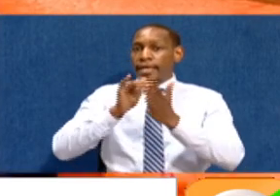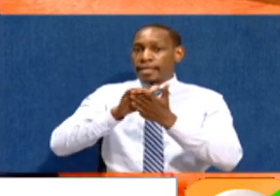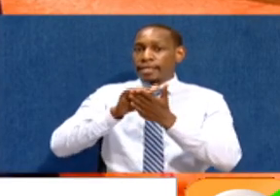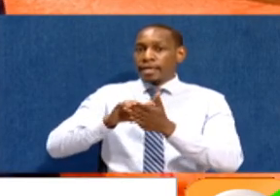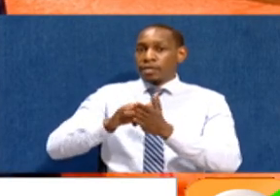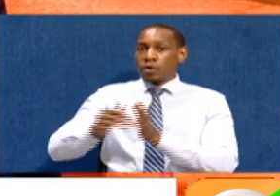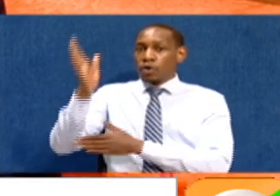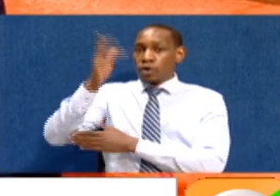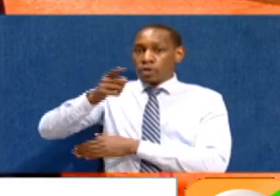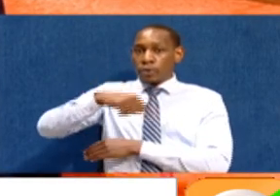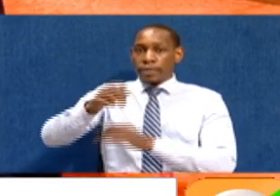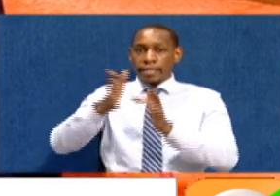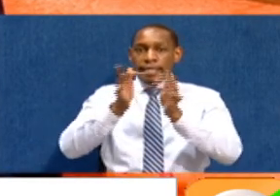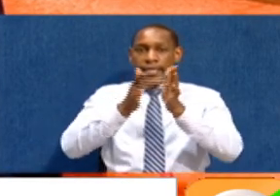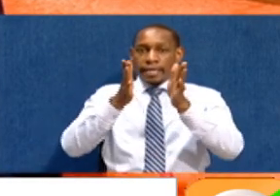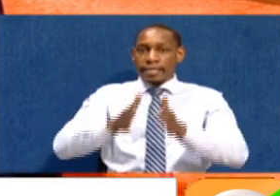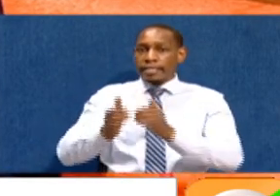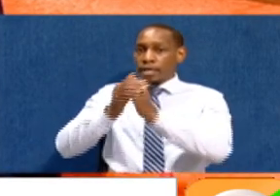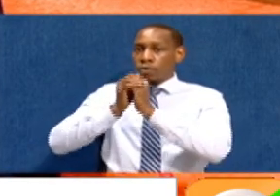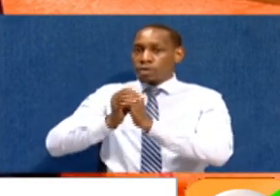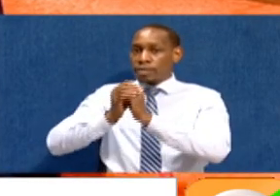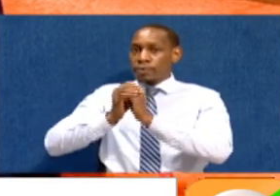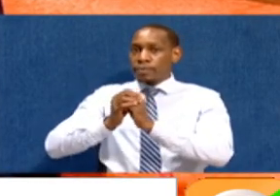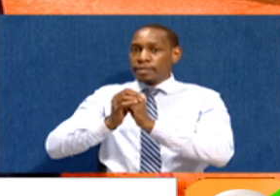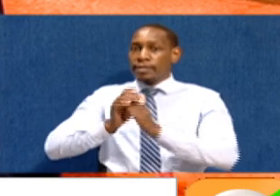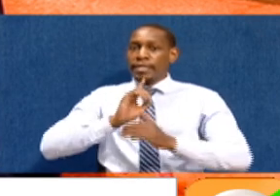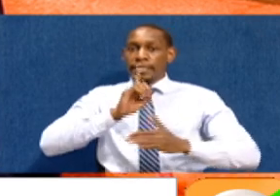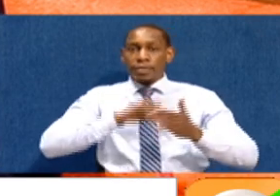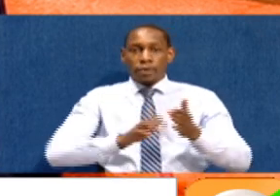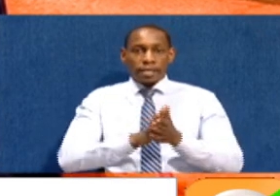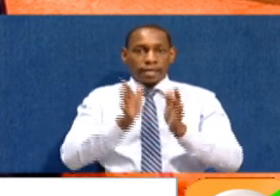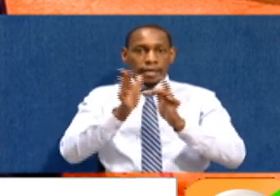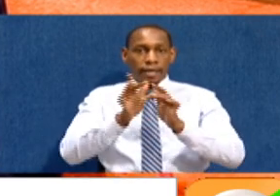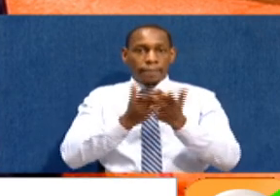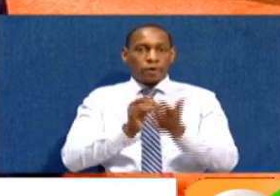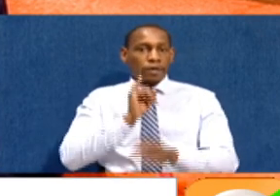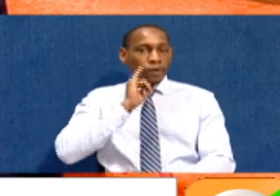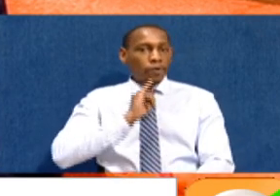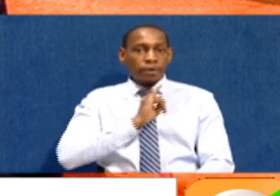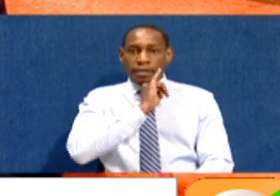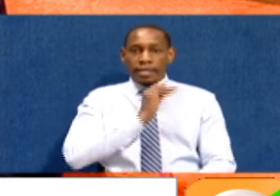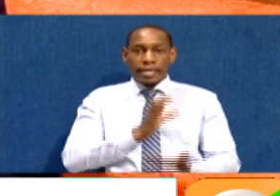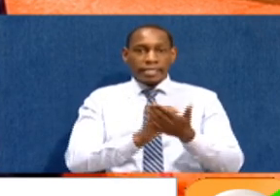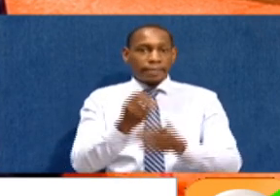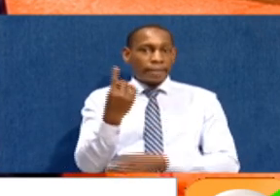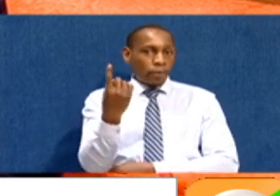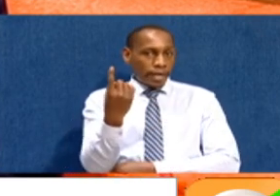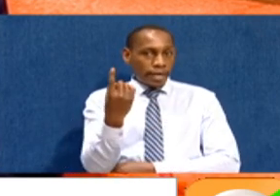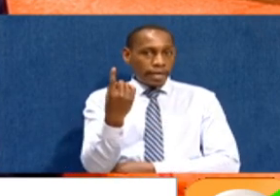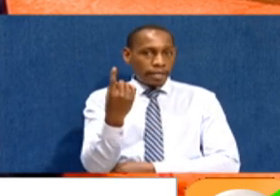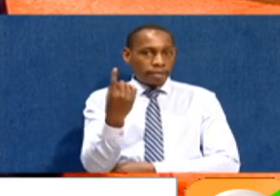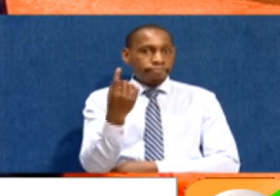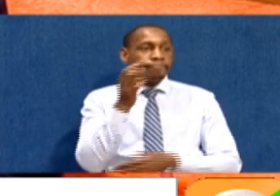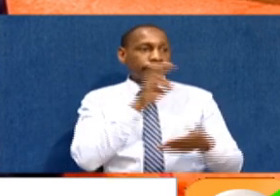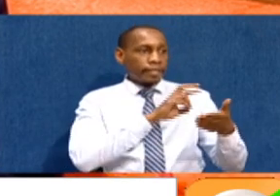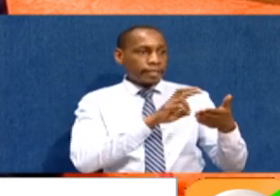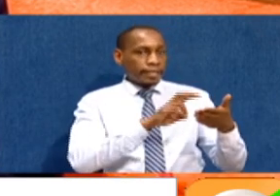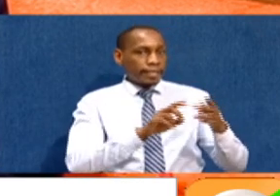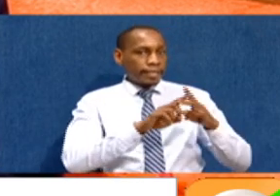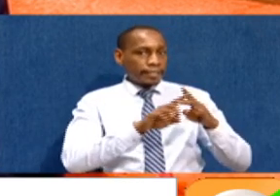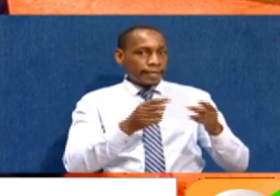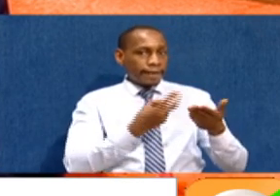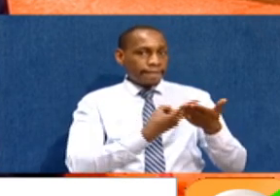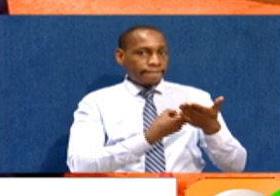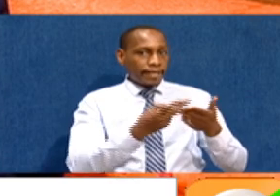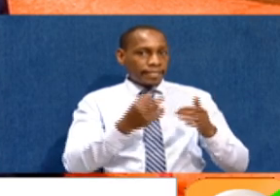we Christians worship has said in the book of Isaiah chapter 1. You can read it starting